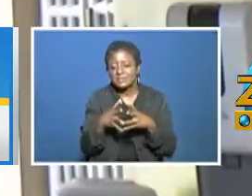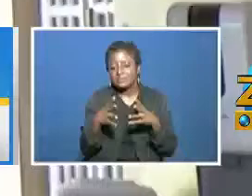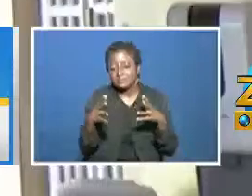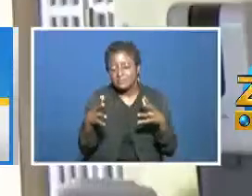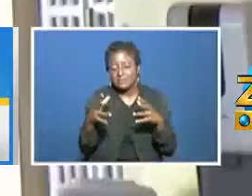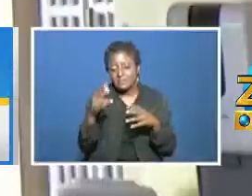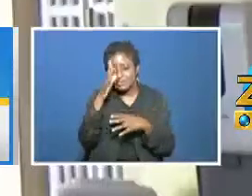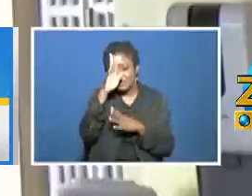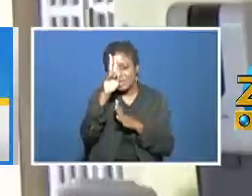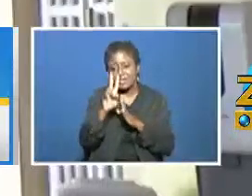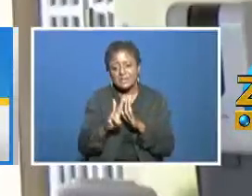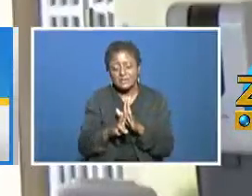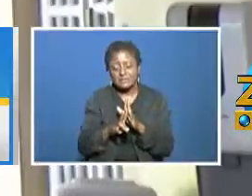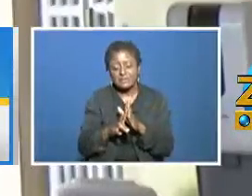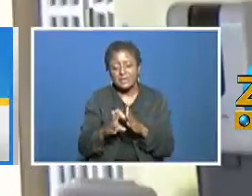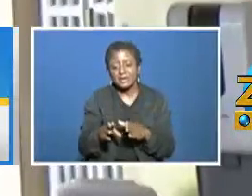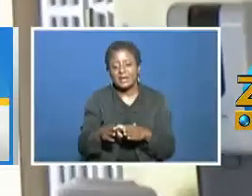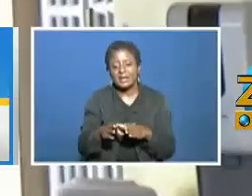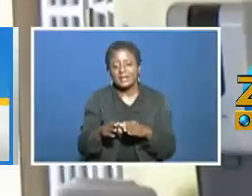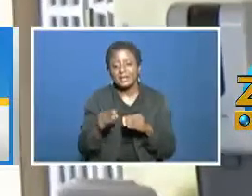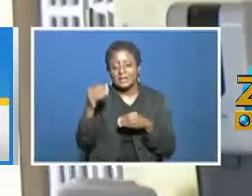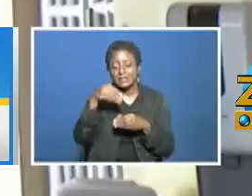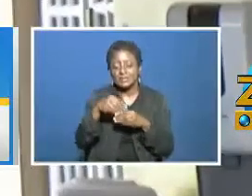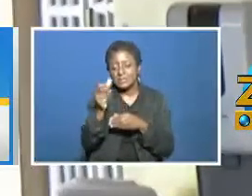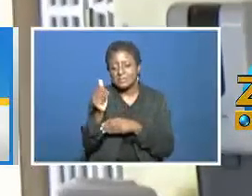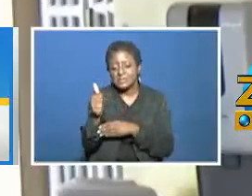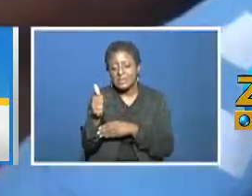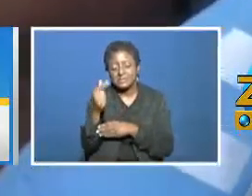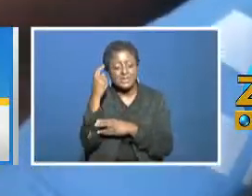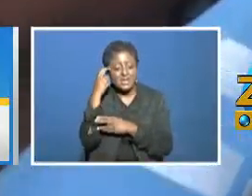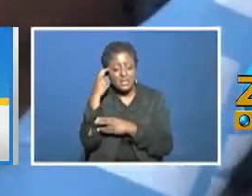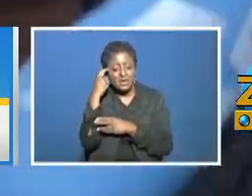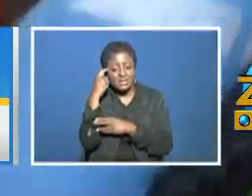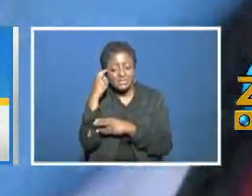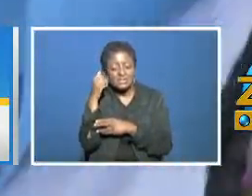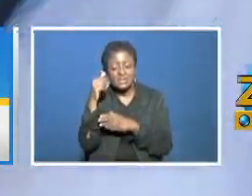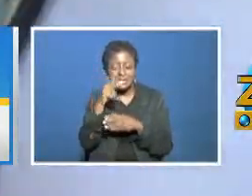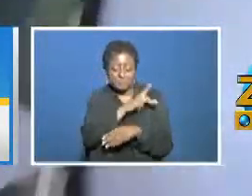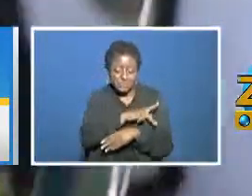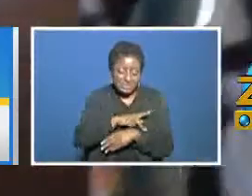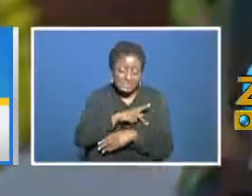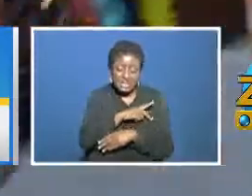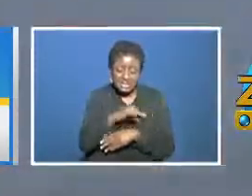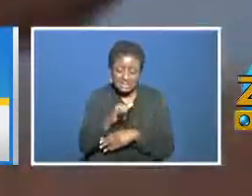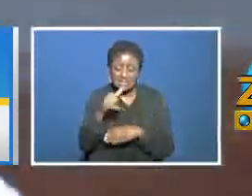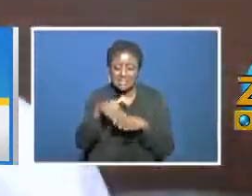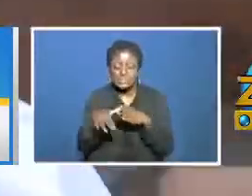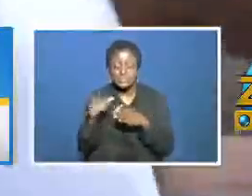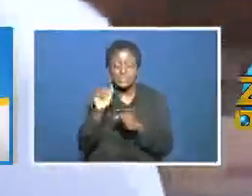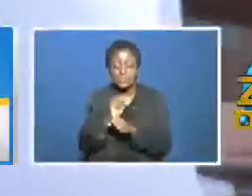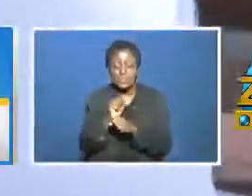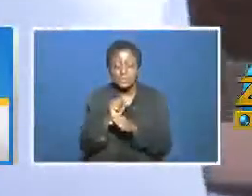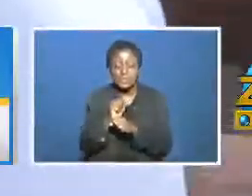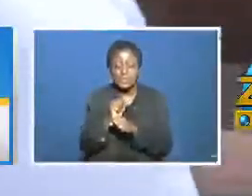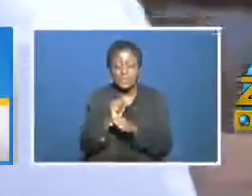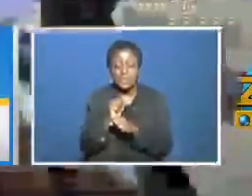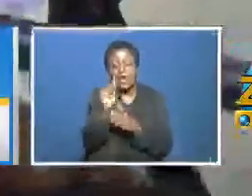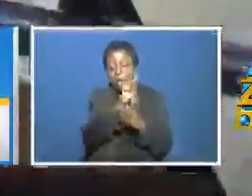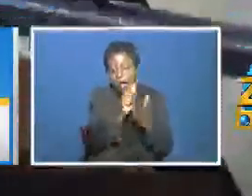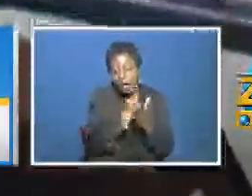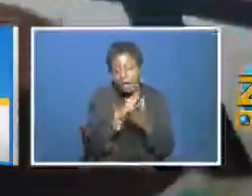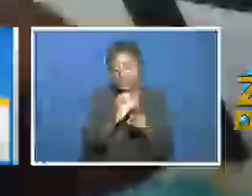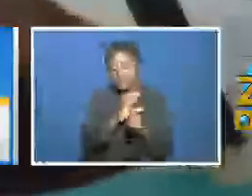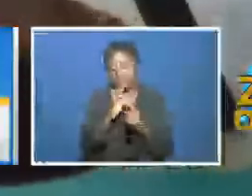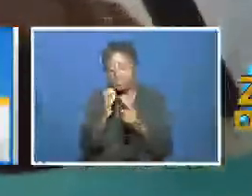really put themselves and their thoughts and their personality into the work. And as you can imagine, art and culture goes hand in